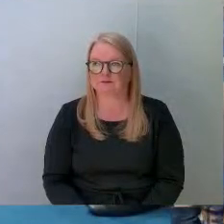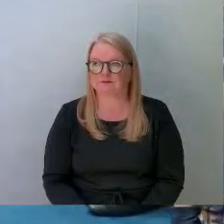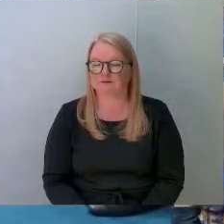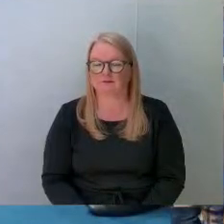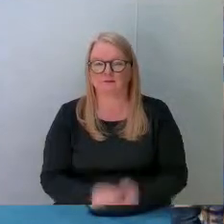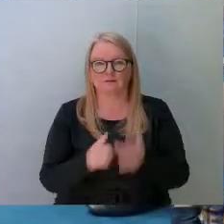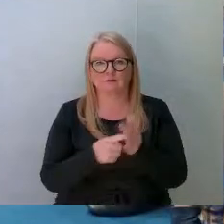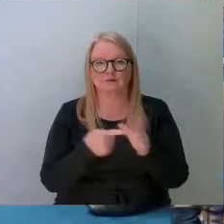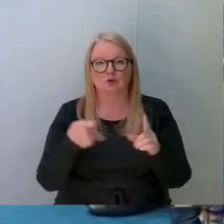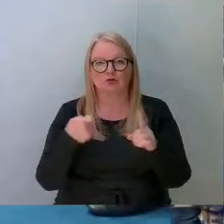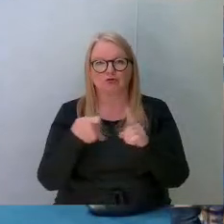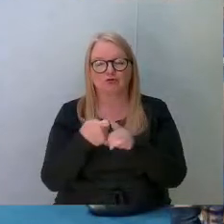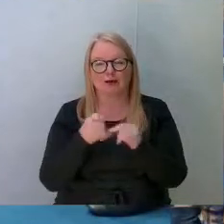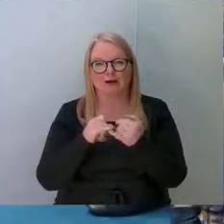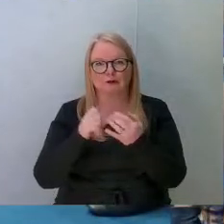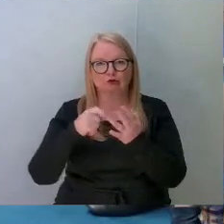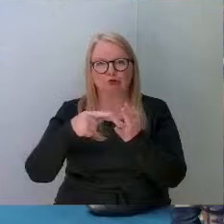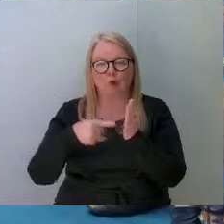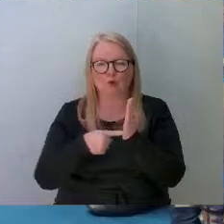Jack Scott.